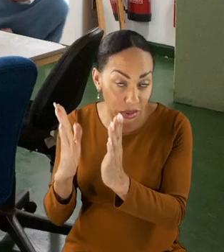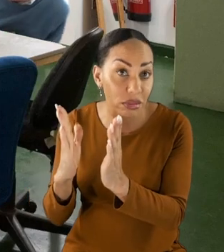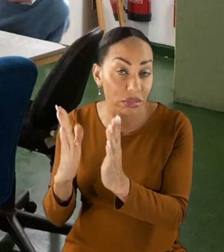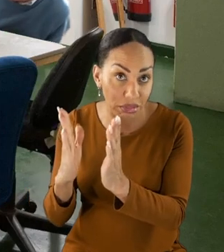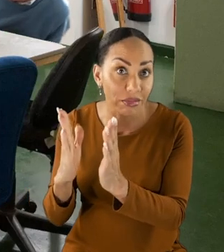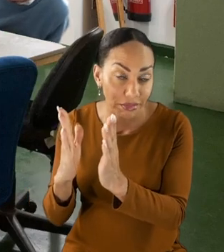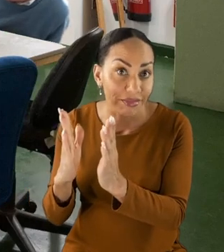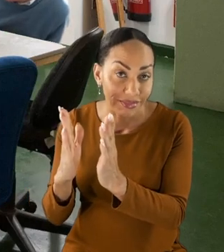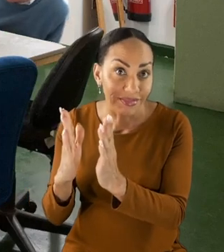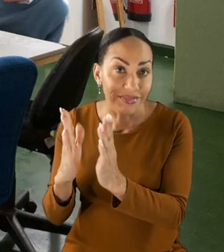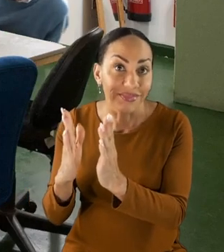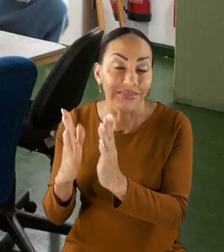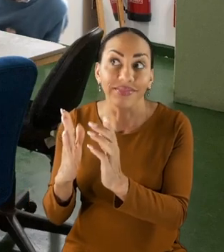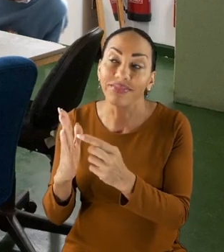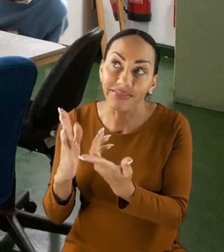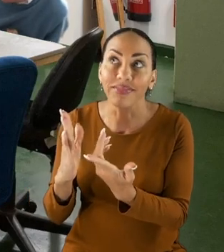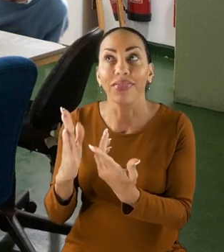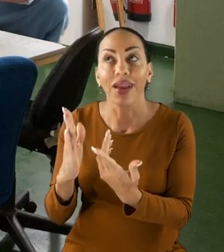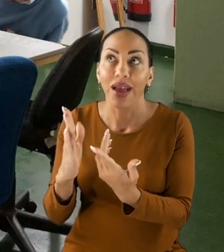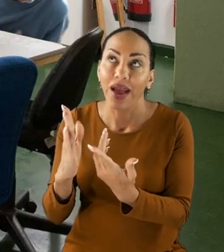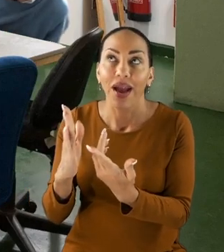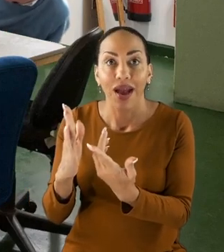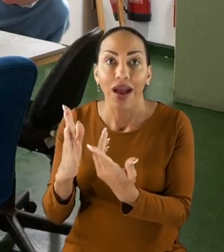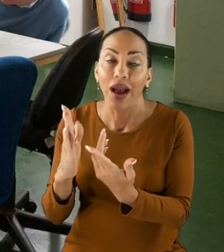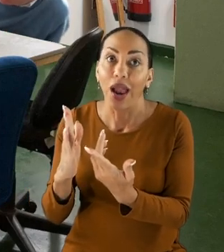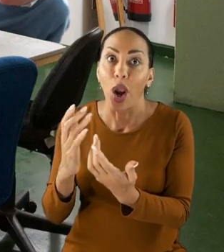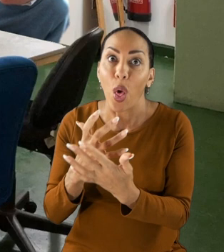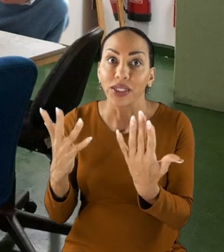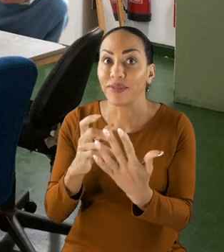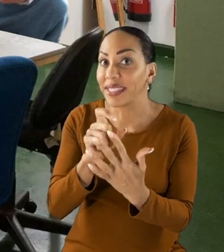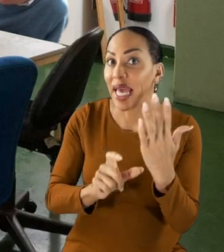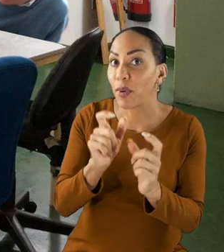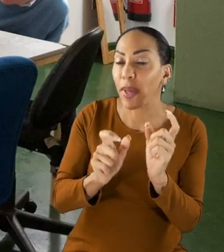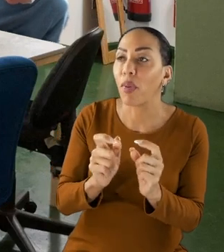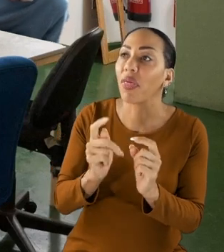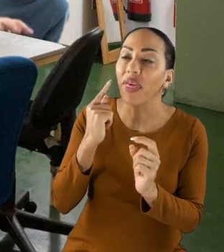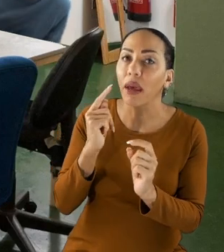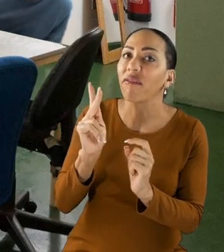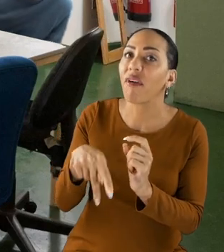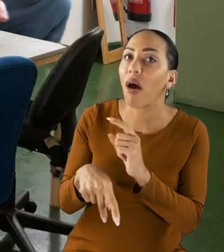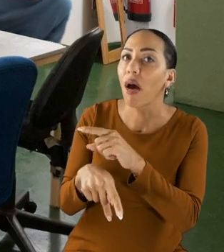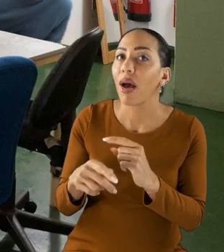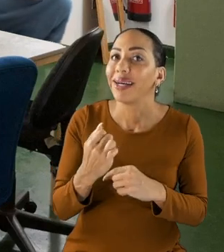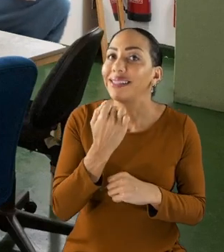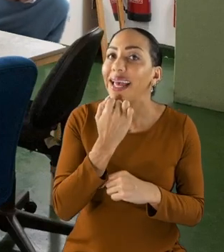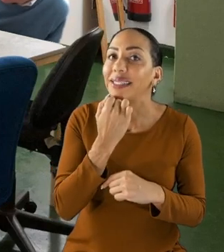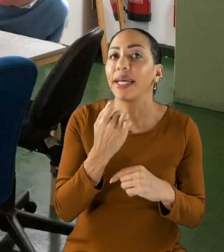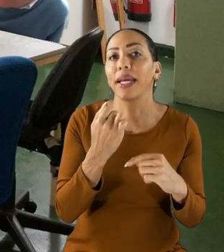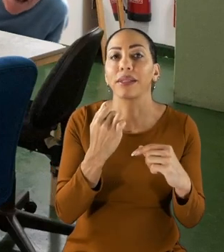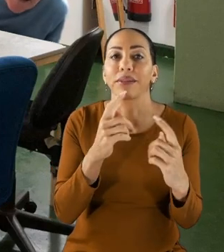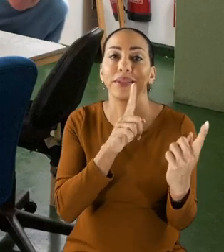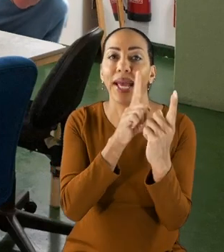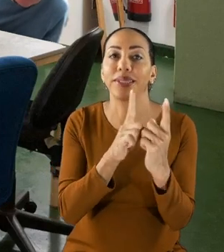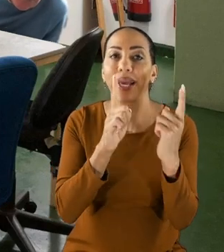been disabled people, but they can have a different identity on dating sites and all sorts of